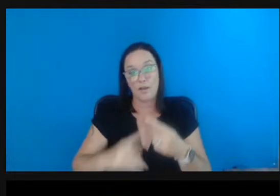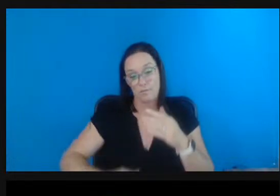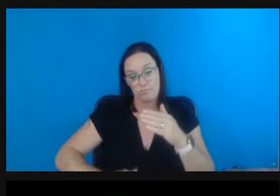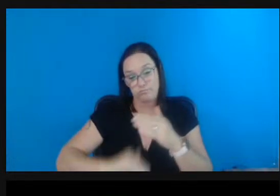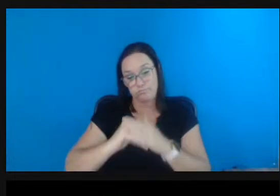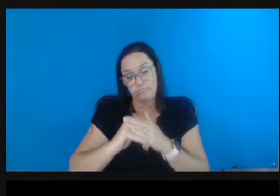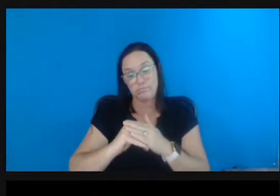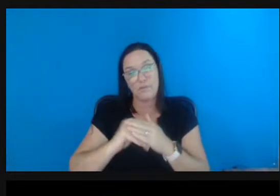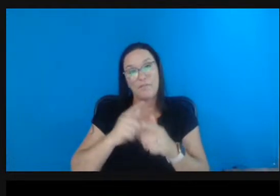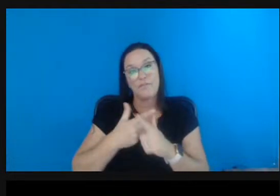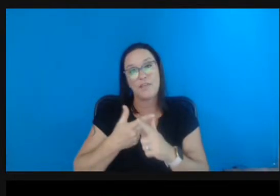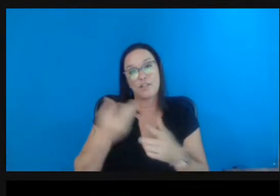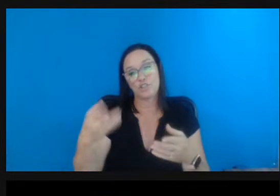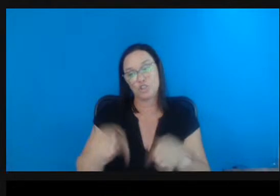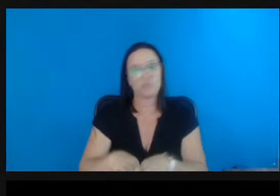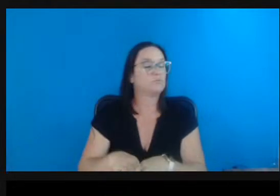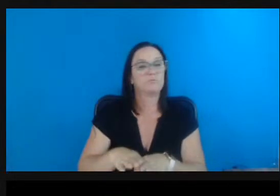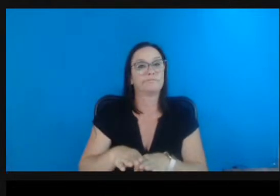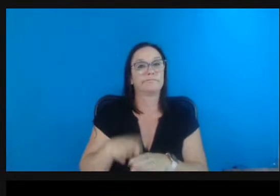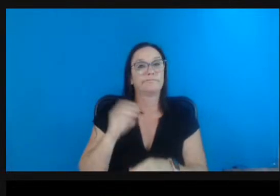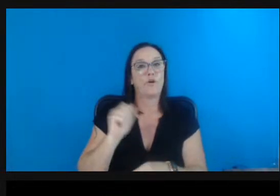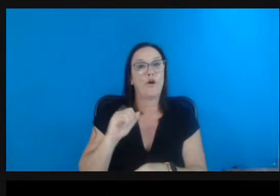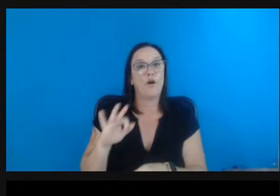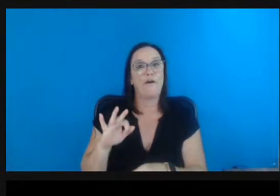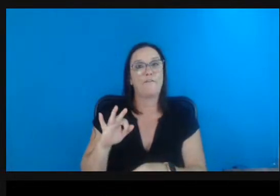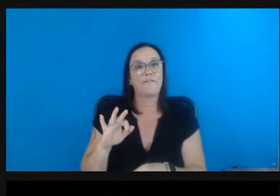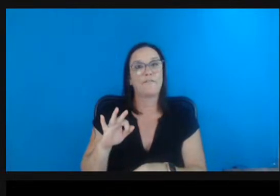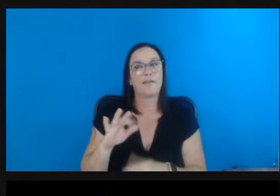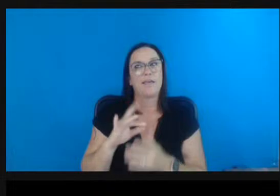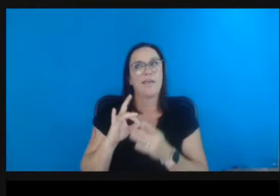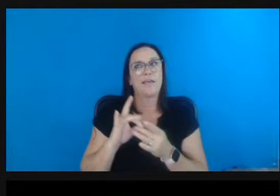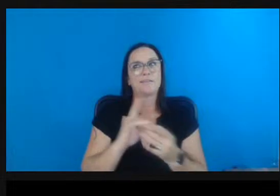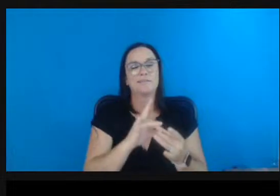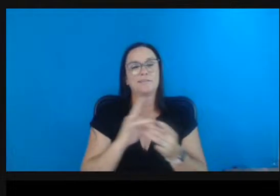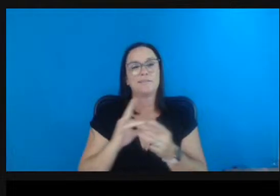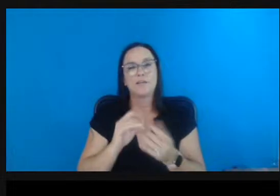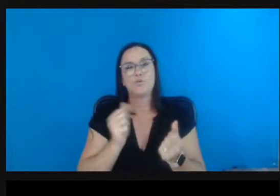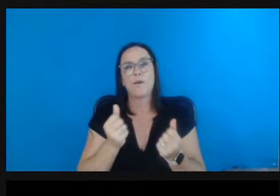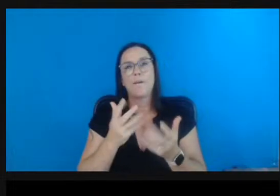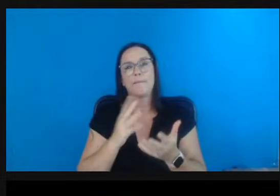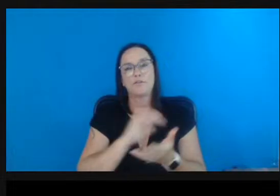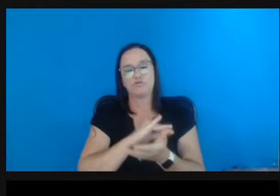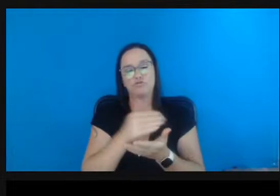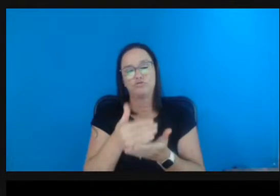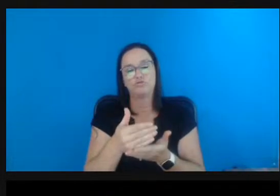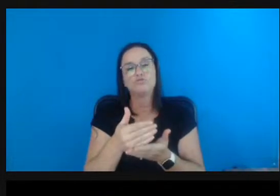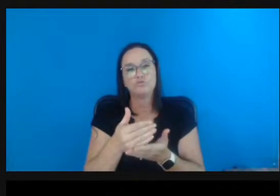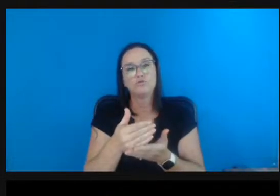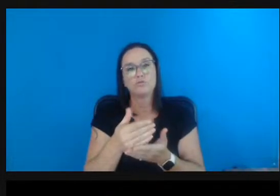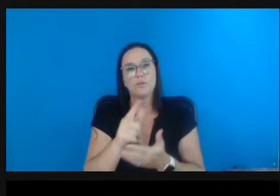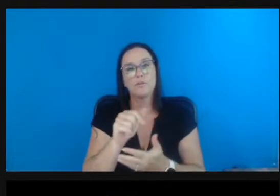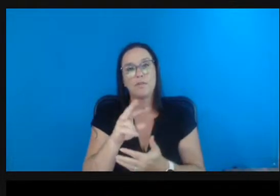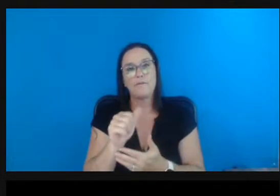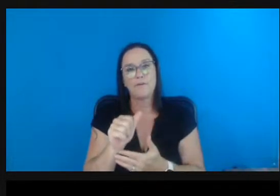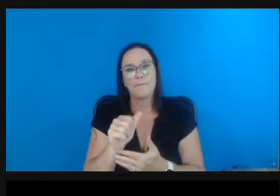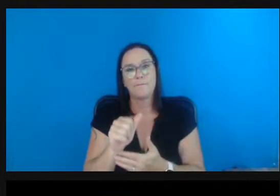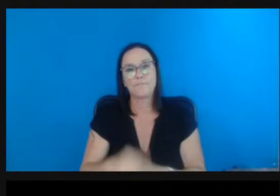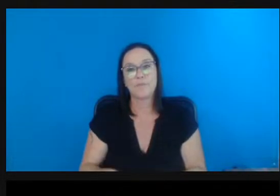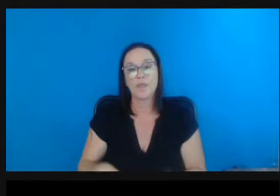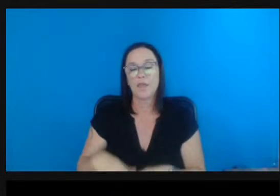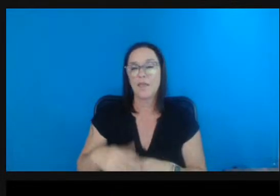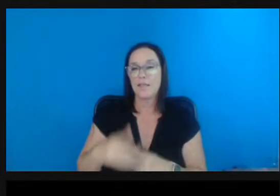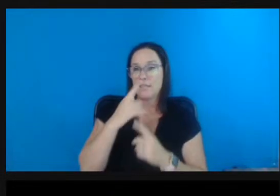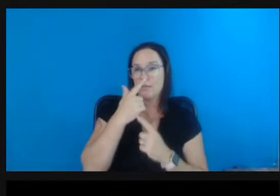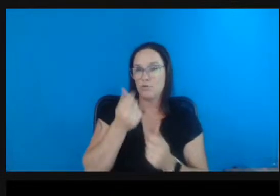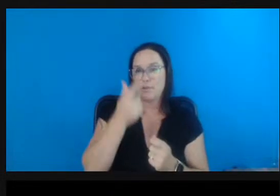shuts itself off. That seems to be somewhat tied to the amount of lava, at least it seems to be at Pu'o'o, right? And it's fascinating because Pu'o'o actually had a